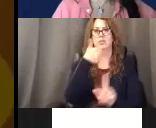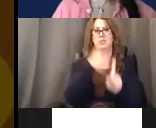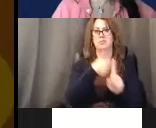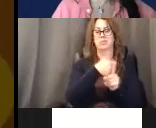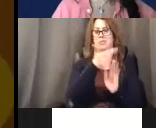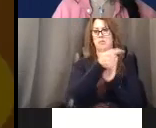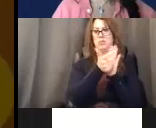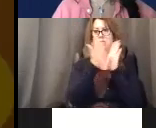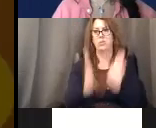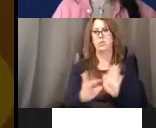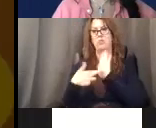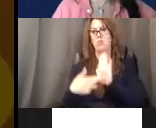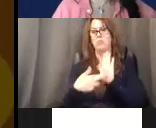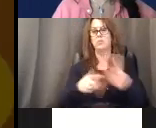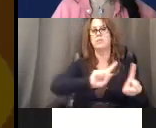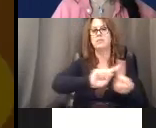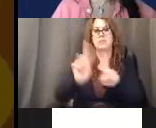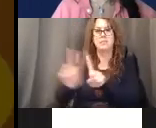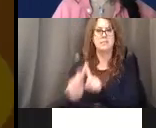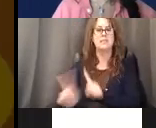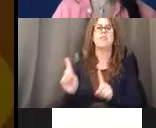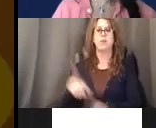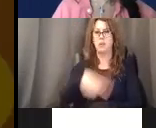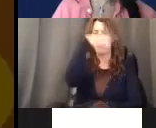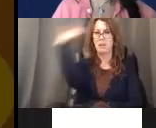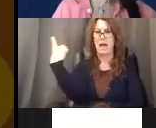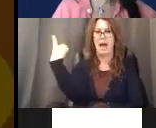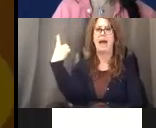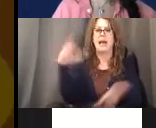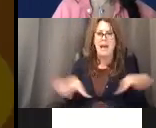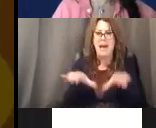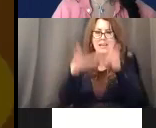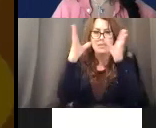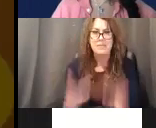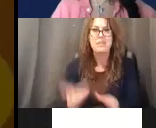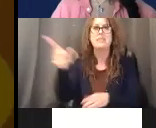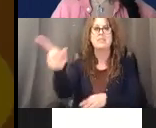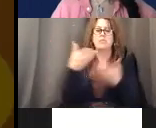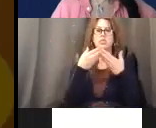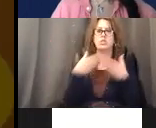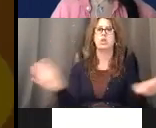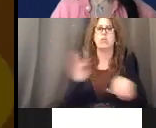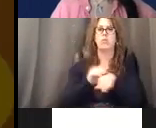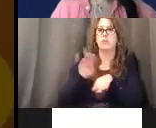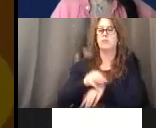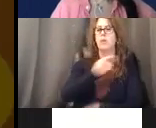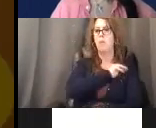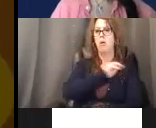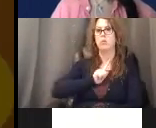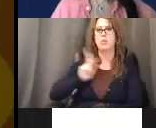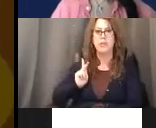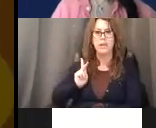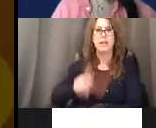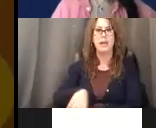activists in the 60s, like Angela Davis. He was general counsel to Martin Luther King's Poor People's Campaign and was just